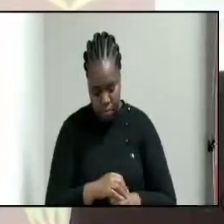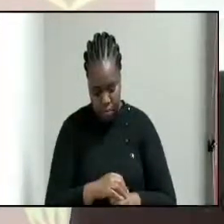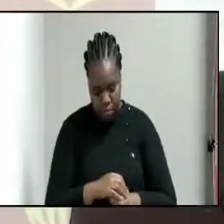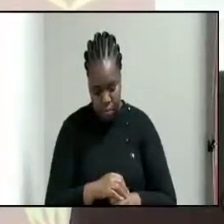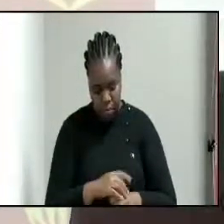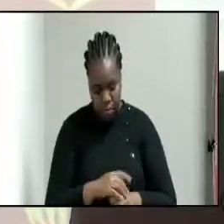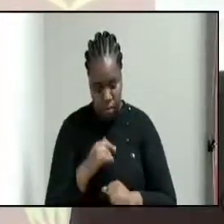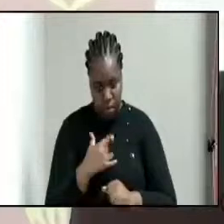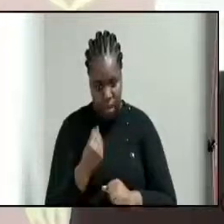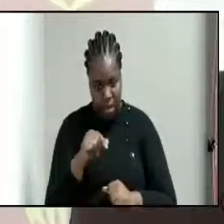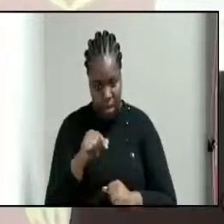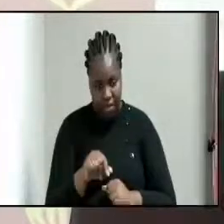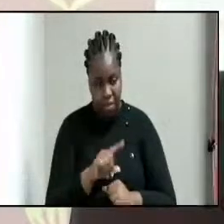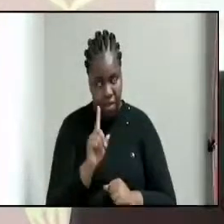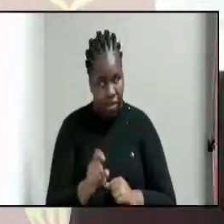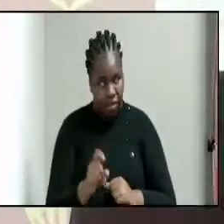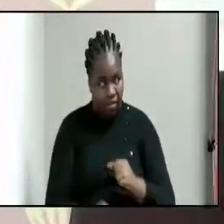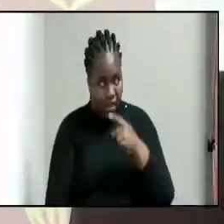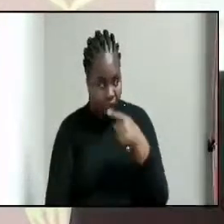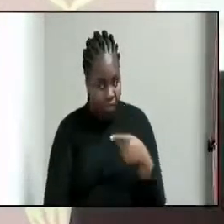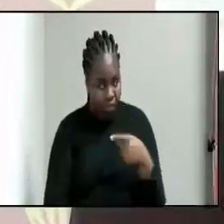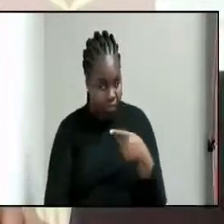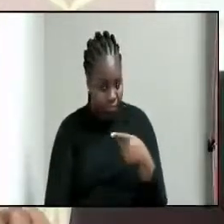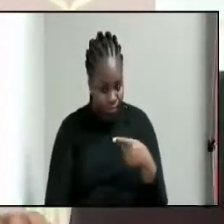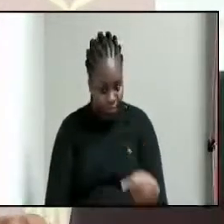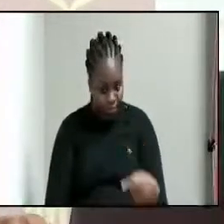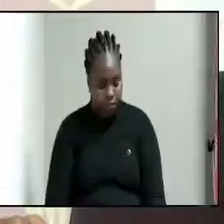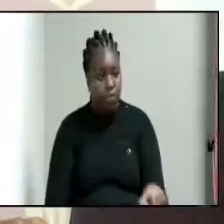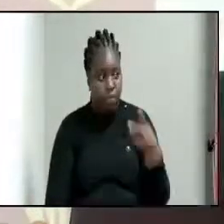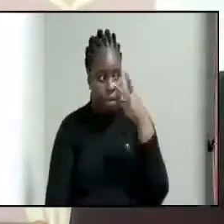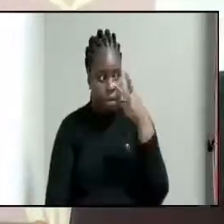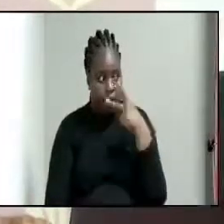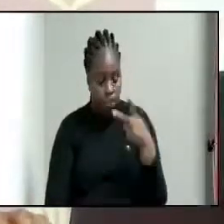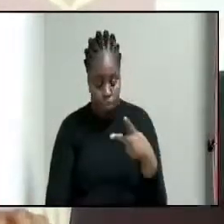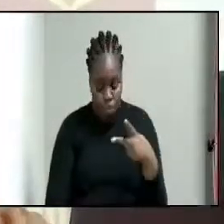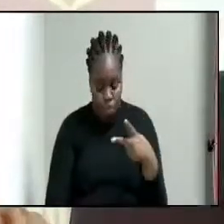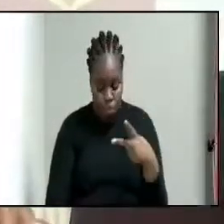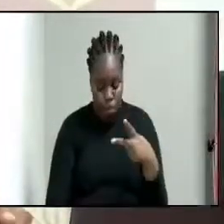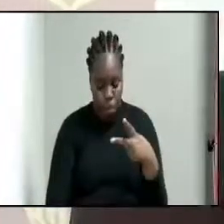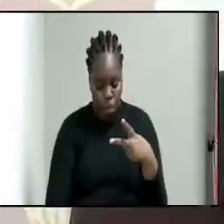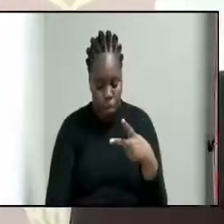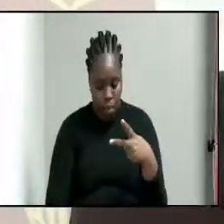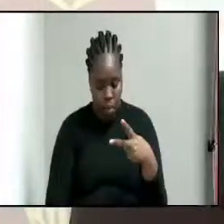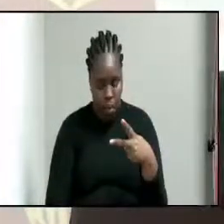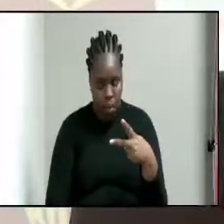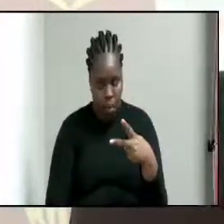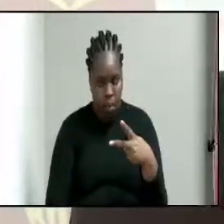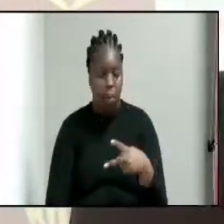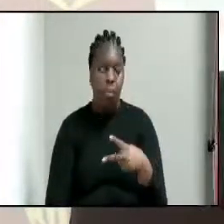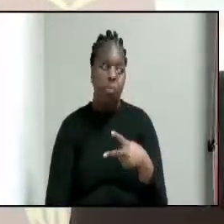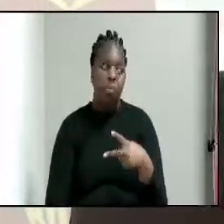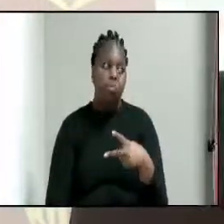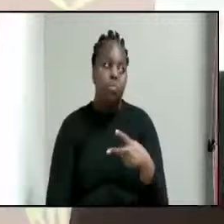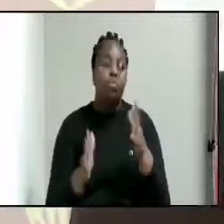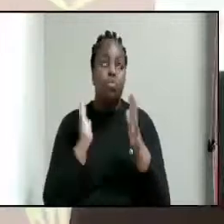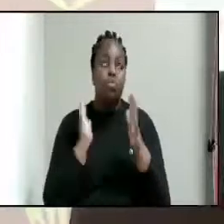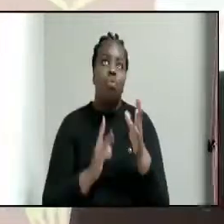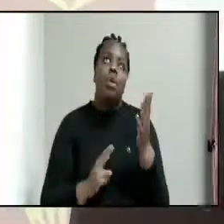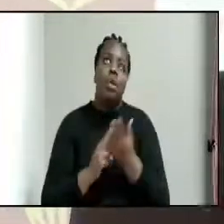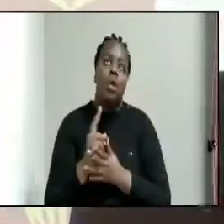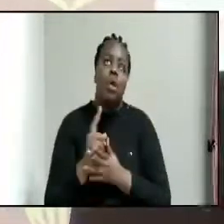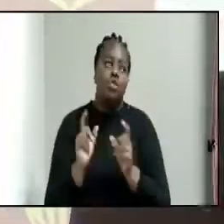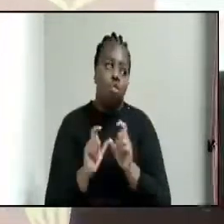in South Africa? That's question number 1. And then question number 2, how would the Human Rights